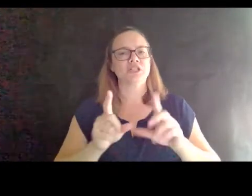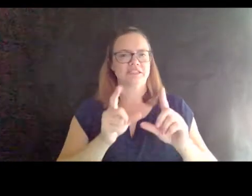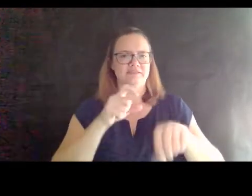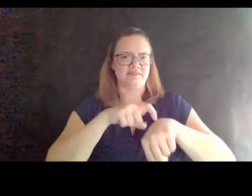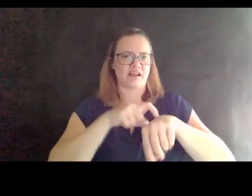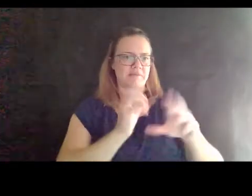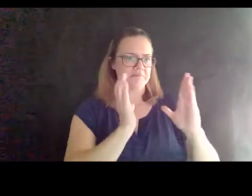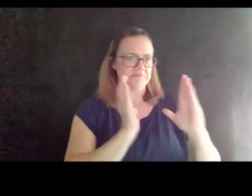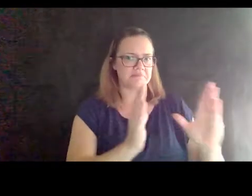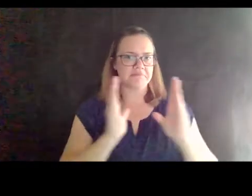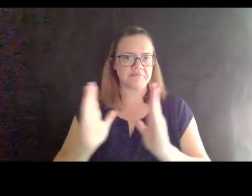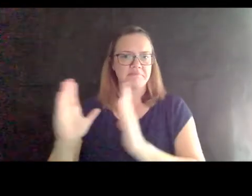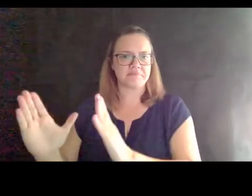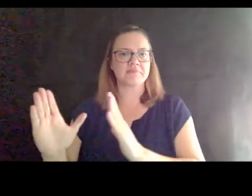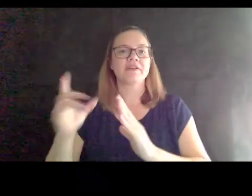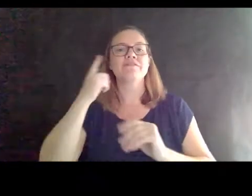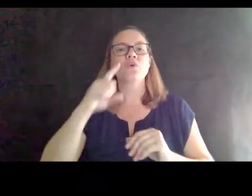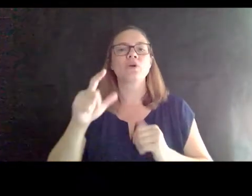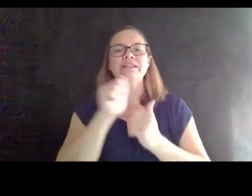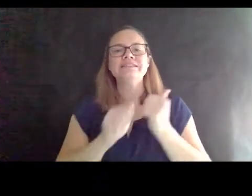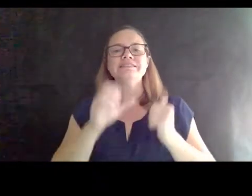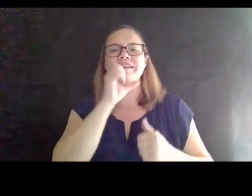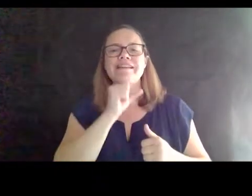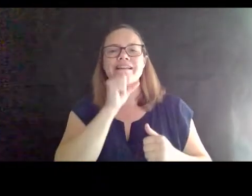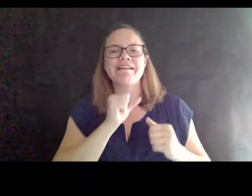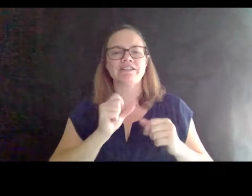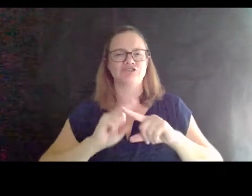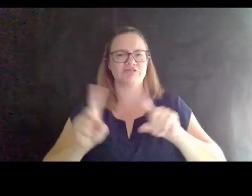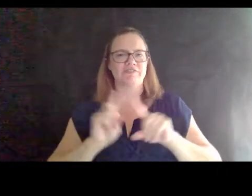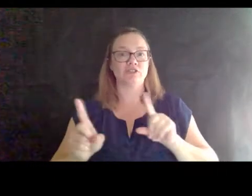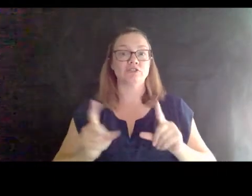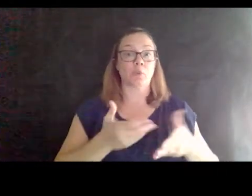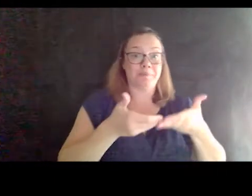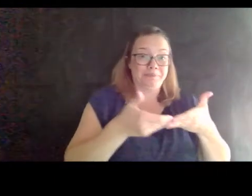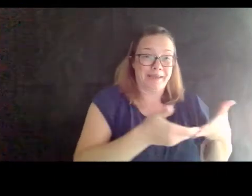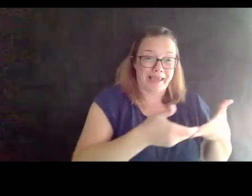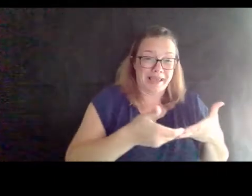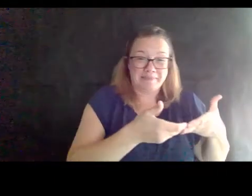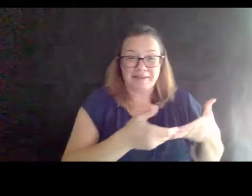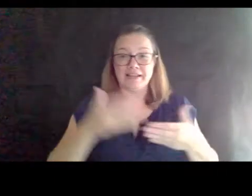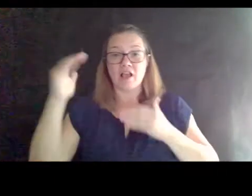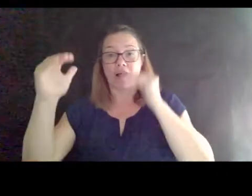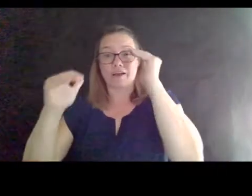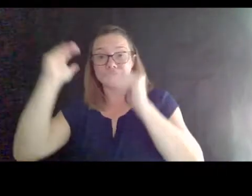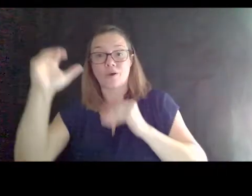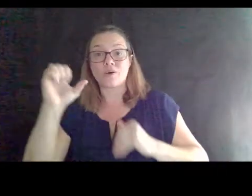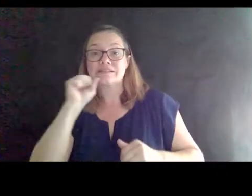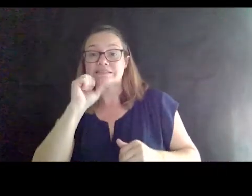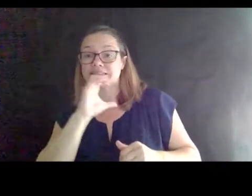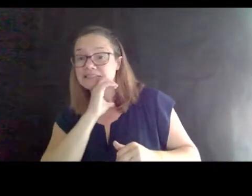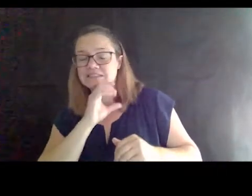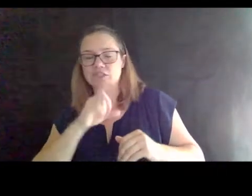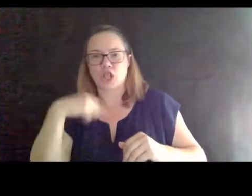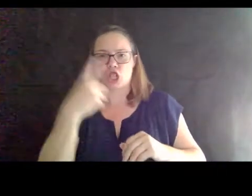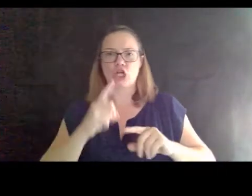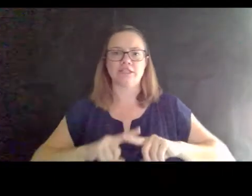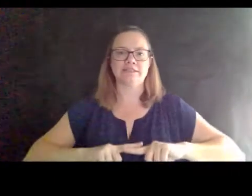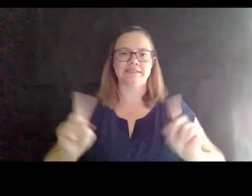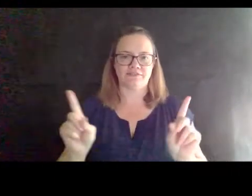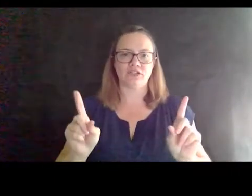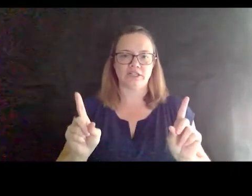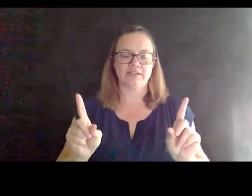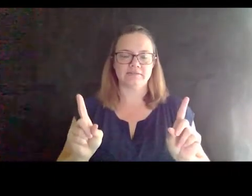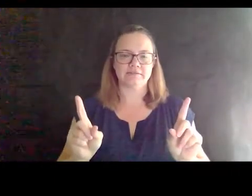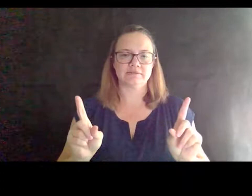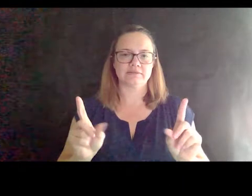So an infant's sleep cycle will look different than that of an adult or an elderly individual. On average, you move